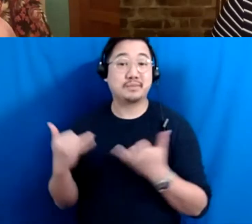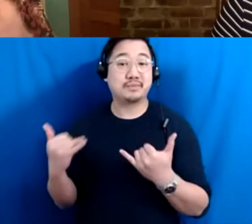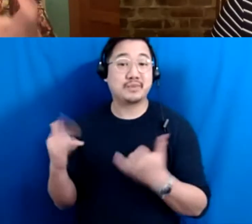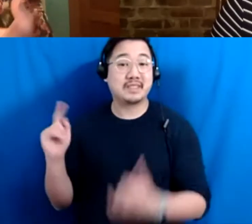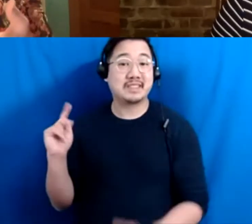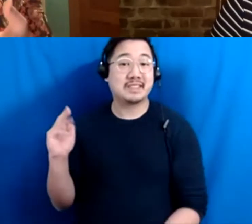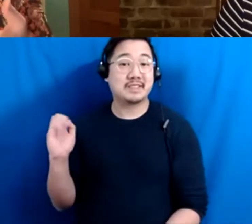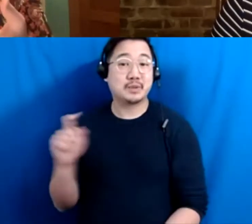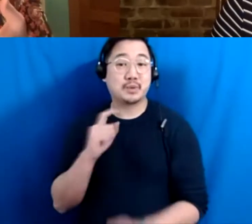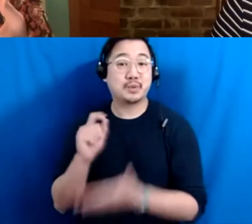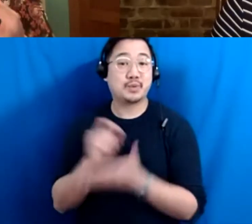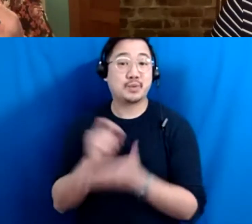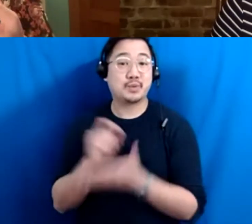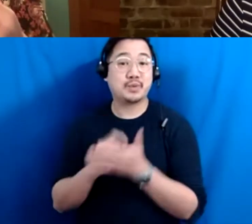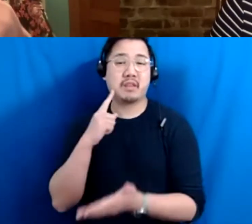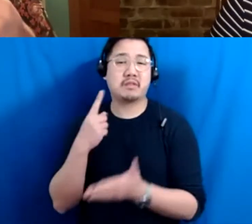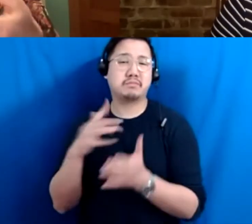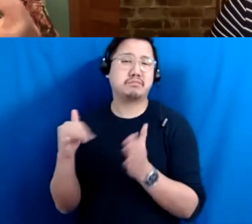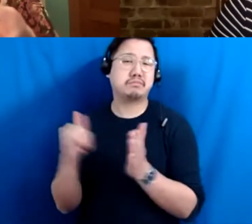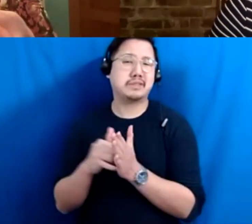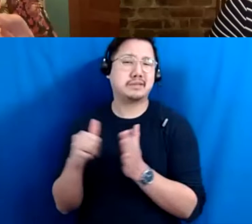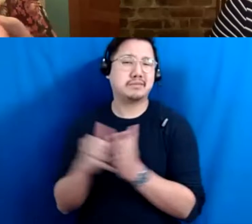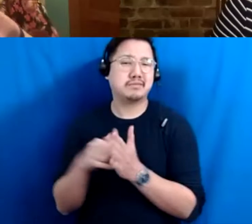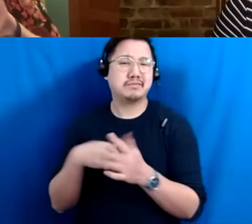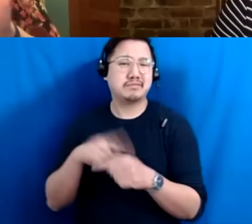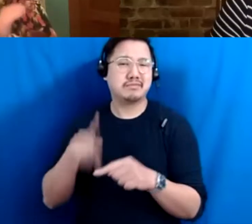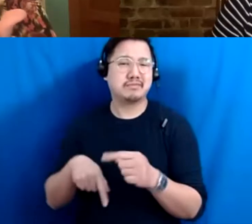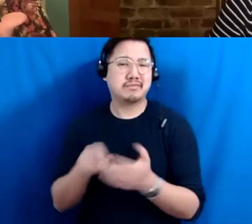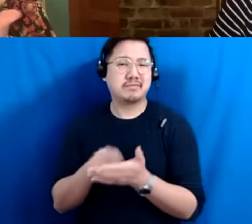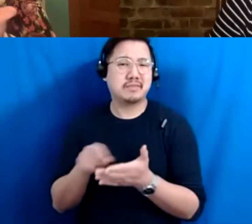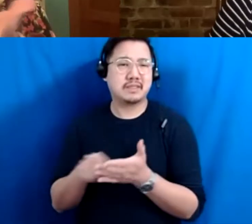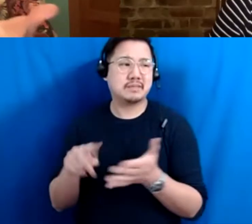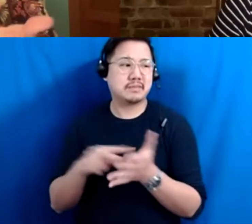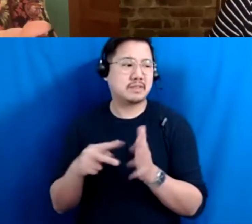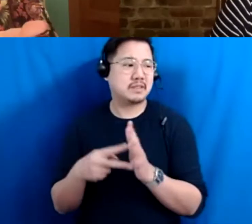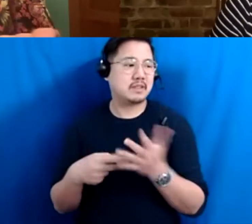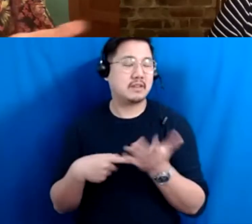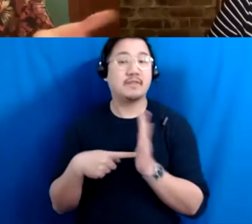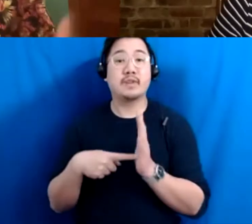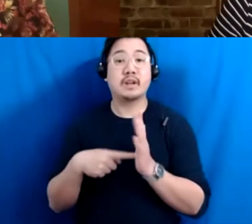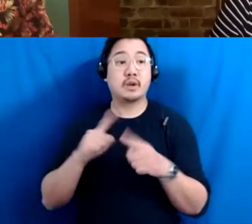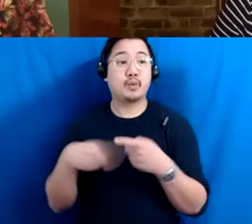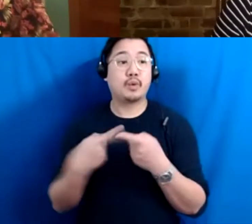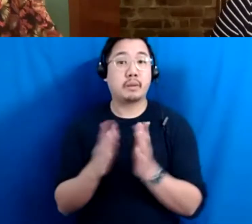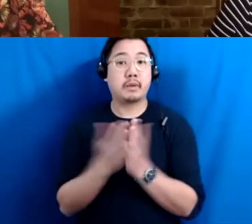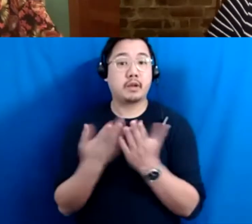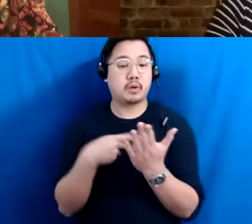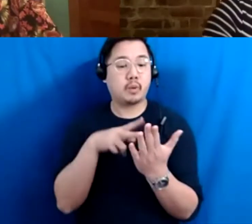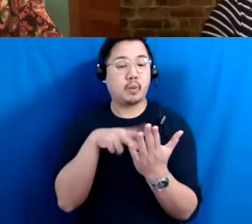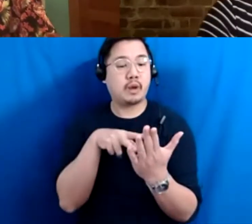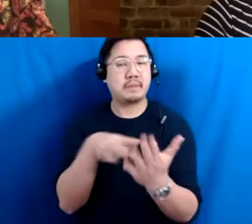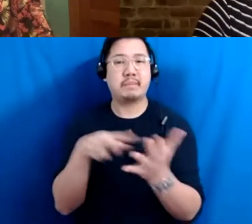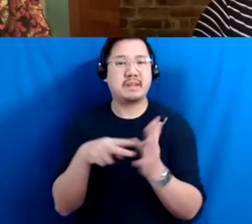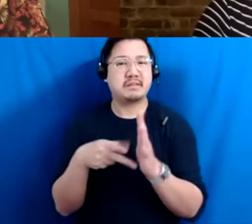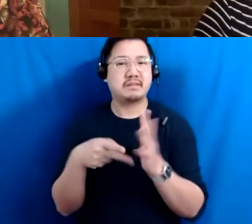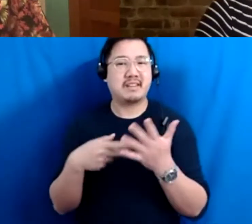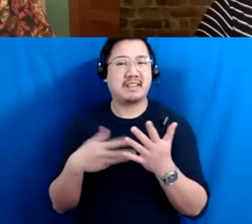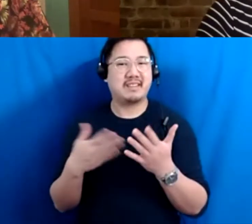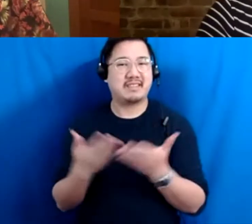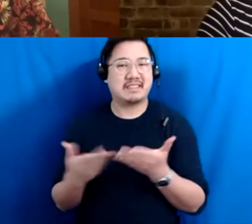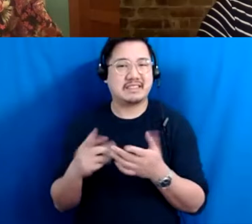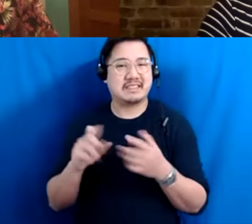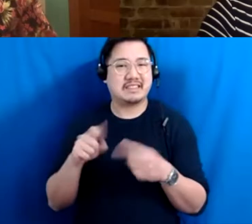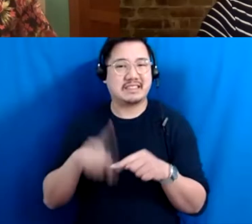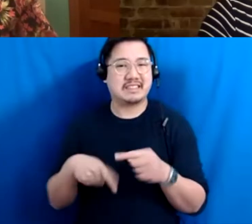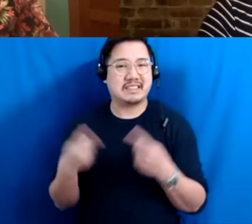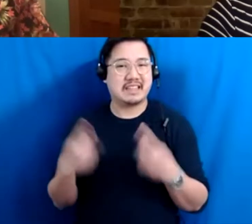impossible, it's not happening. There's no way that things can be unfolding as the book is being read. But it turns out that it's a real pleasure to write in the